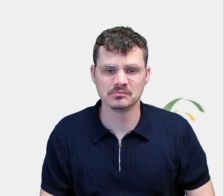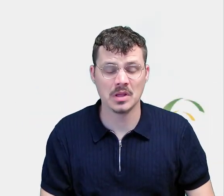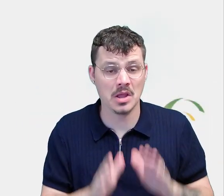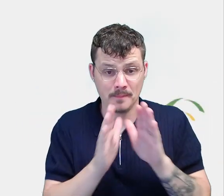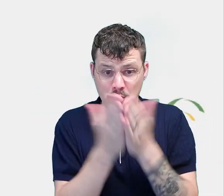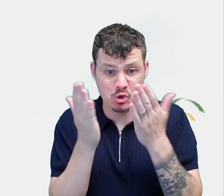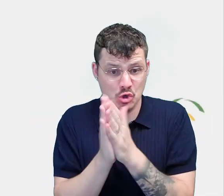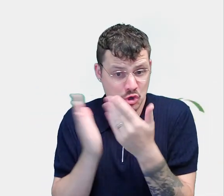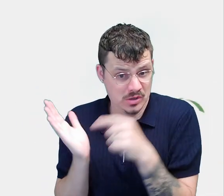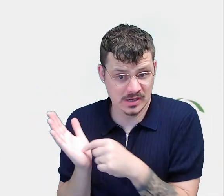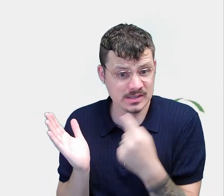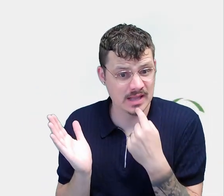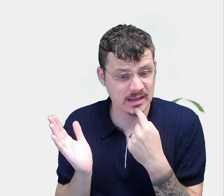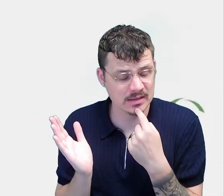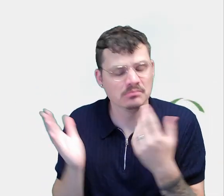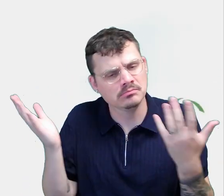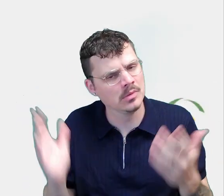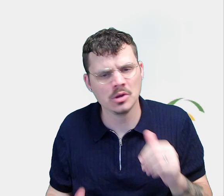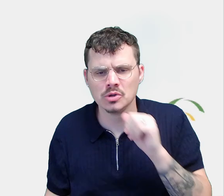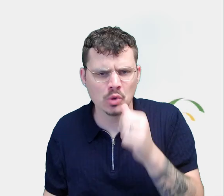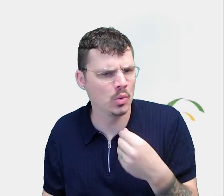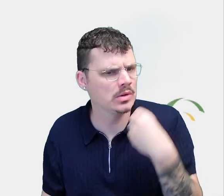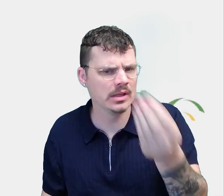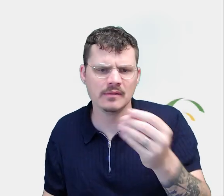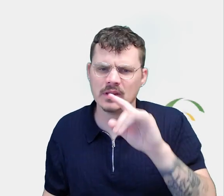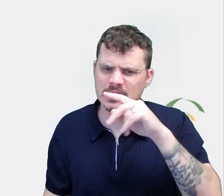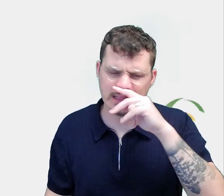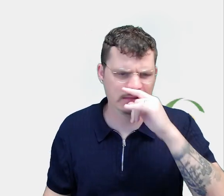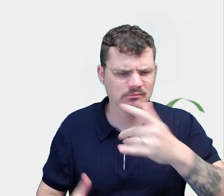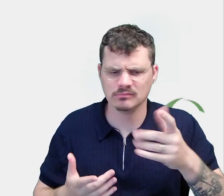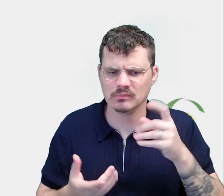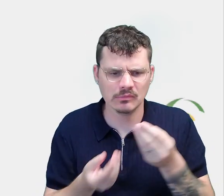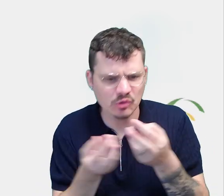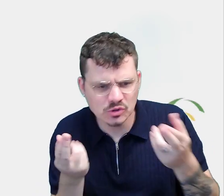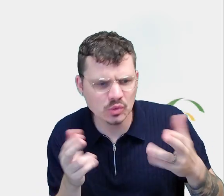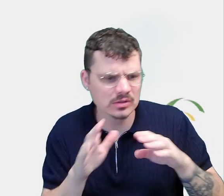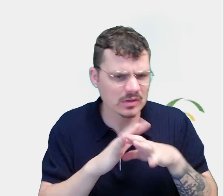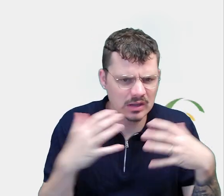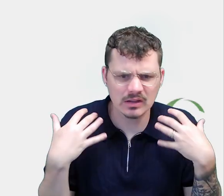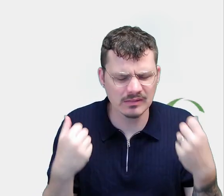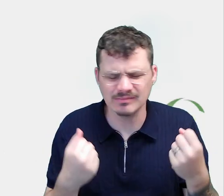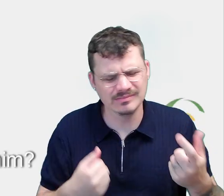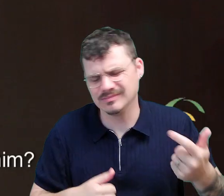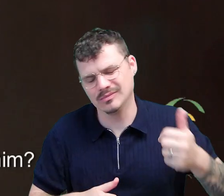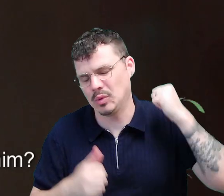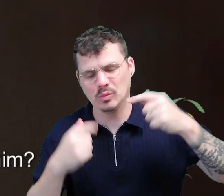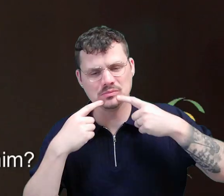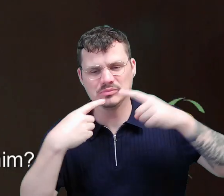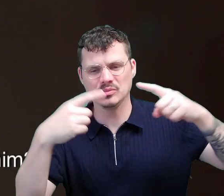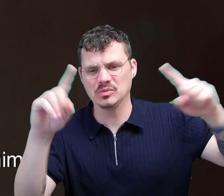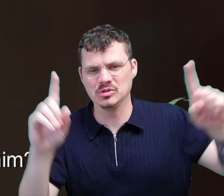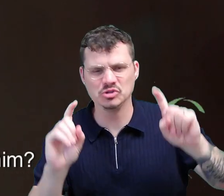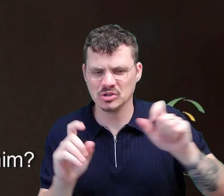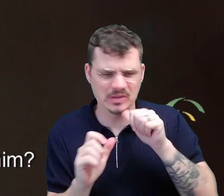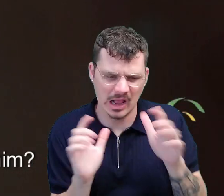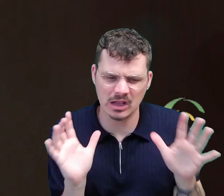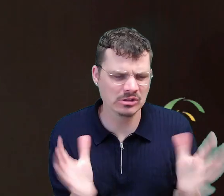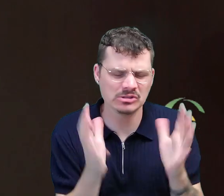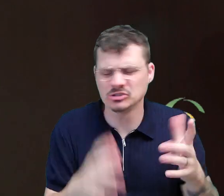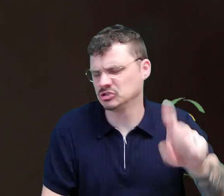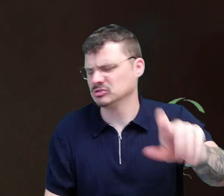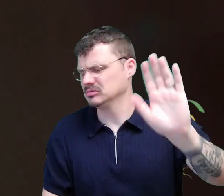Textbooks say, don't give this kid any resources. He's never gonna succeed. Why should we bother encouraging